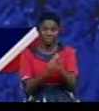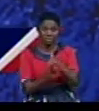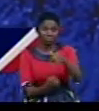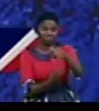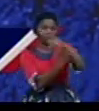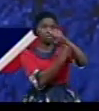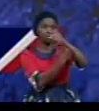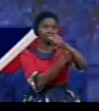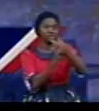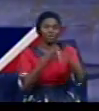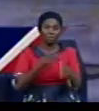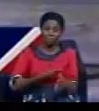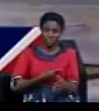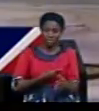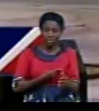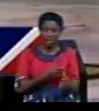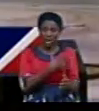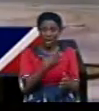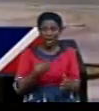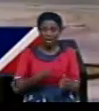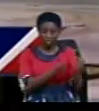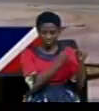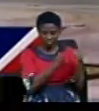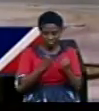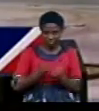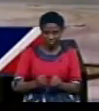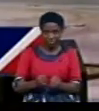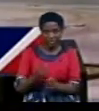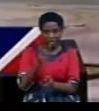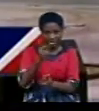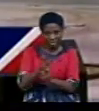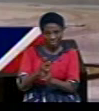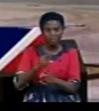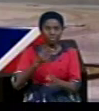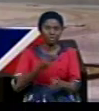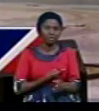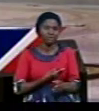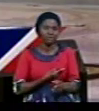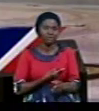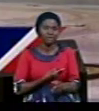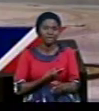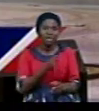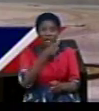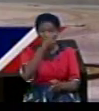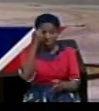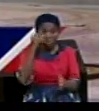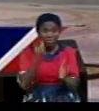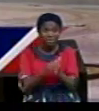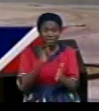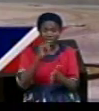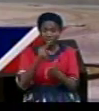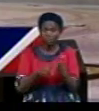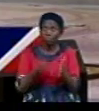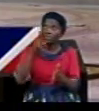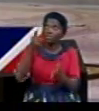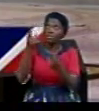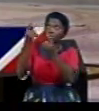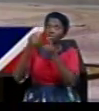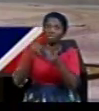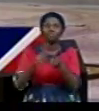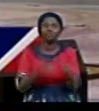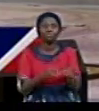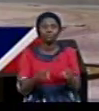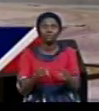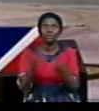strengthens us and sustains us because that's what he came to do he came to